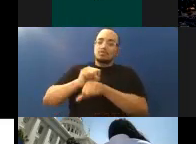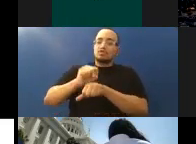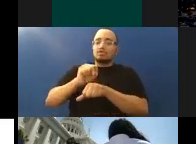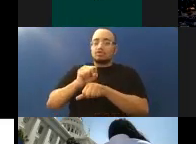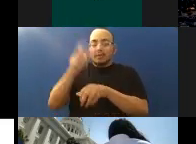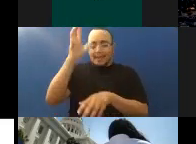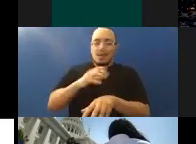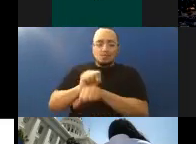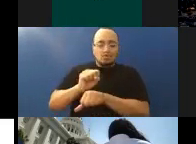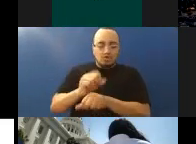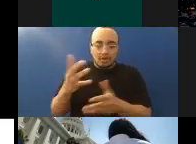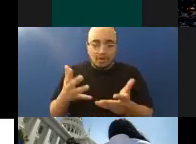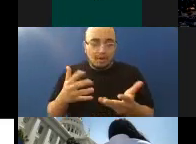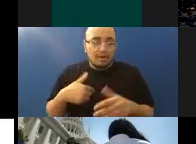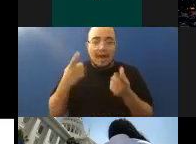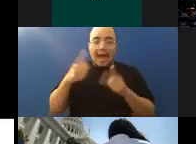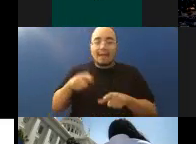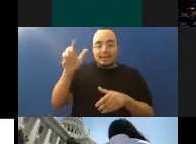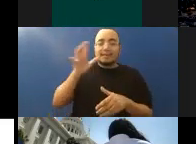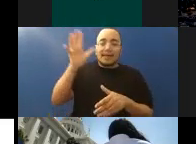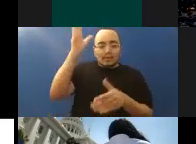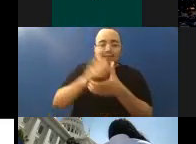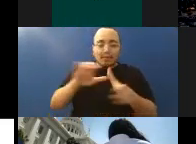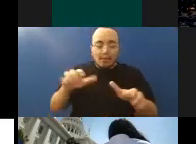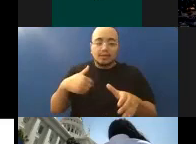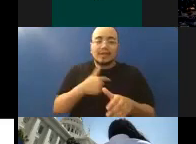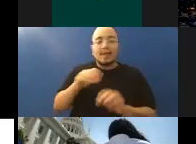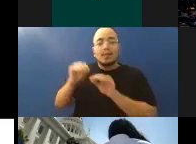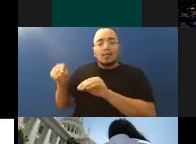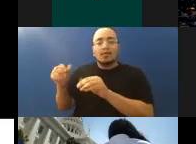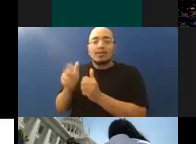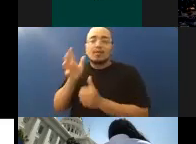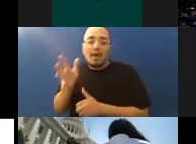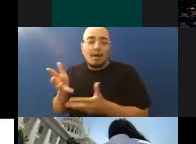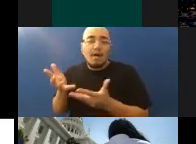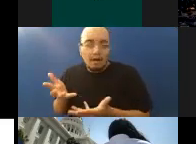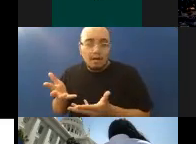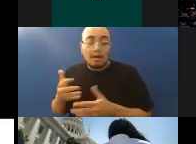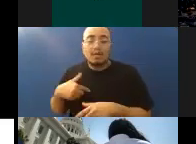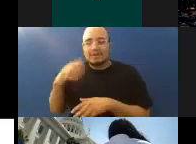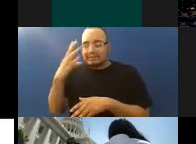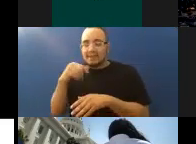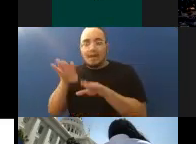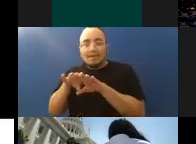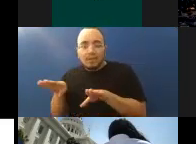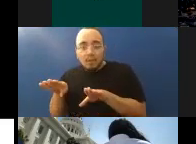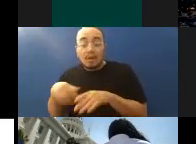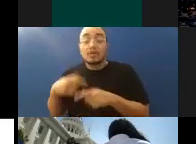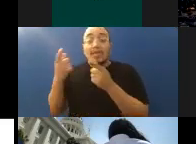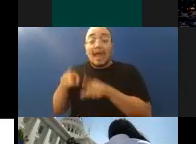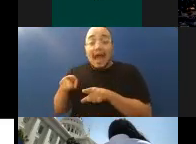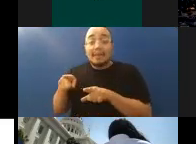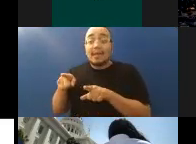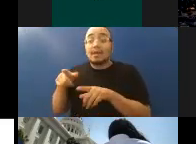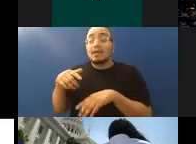had to come and sleep on my grandma's floor. And so when that happened, they took us away from my mom.